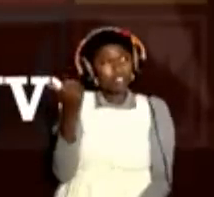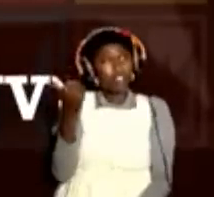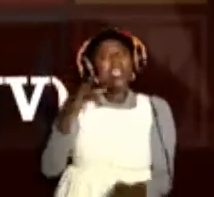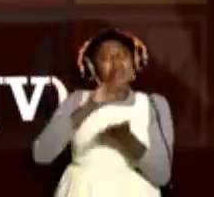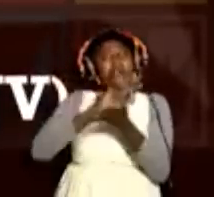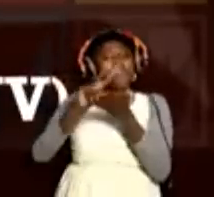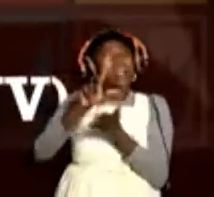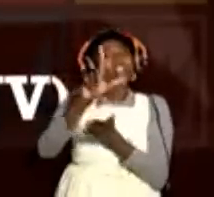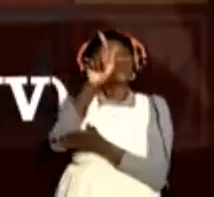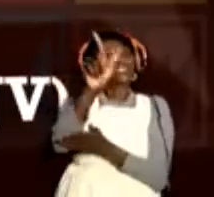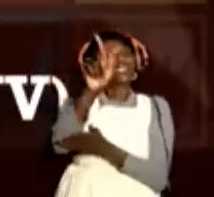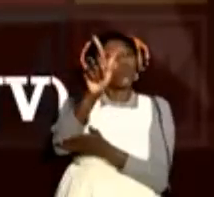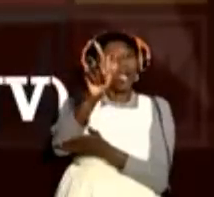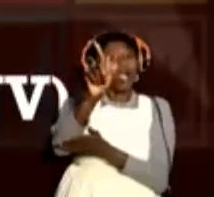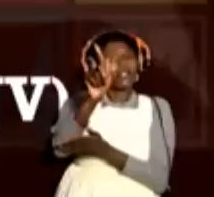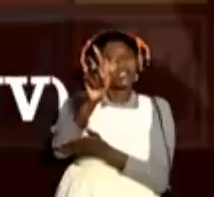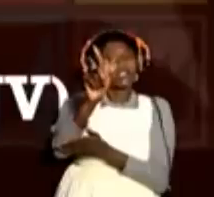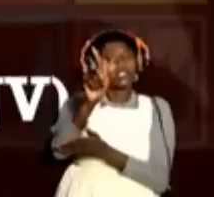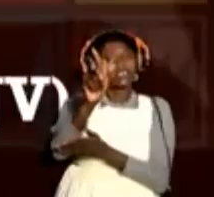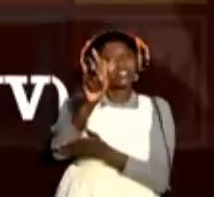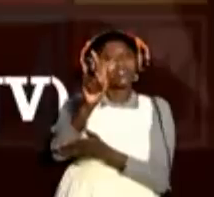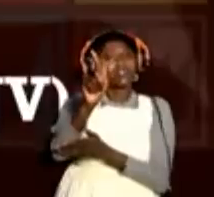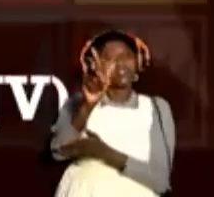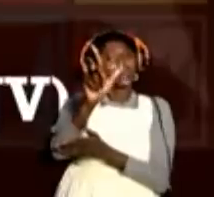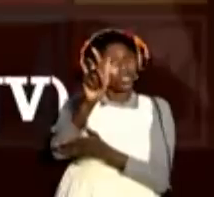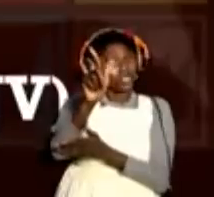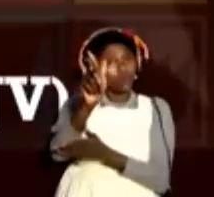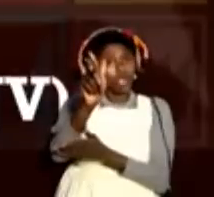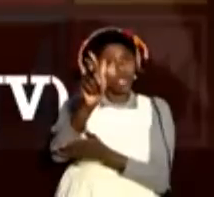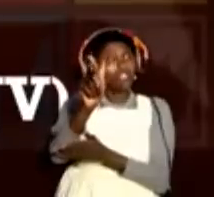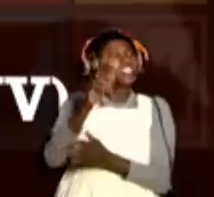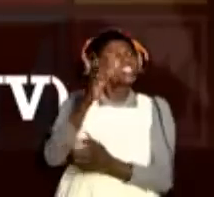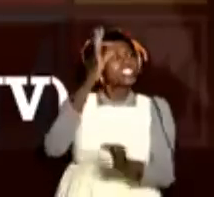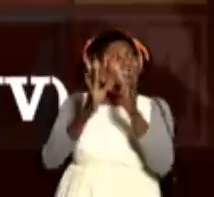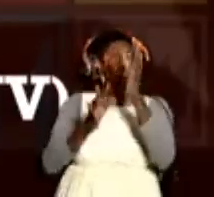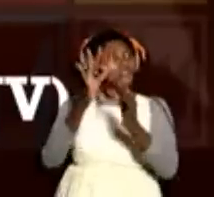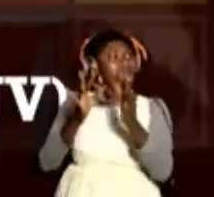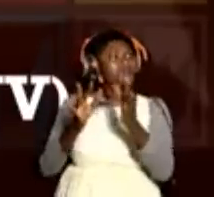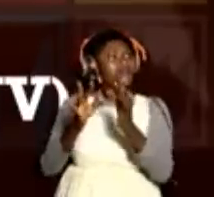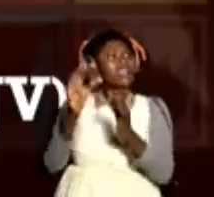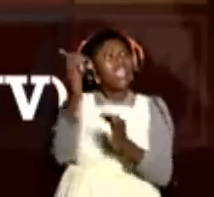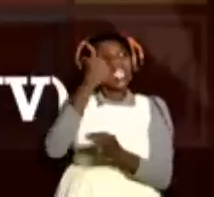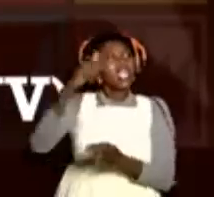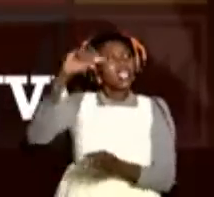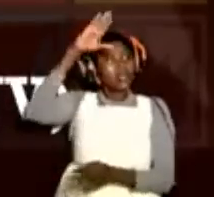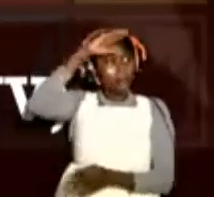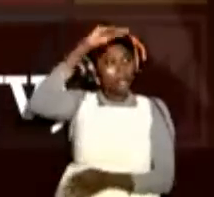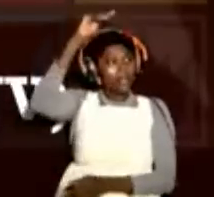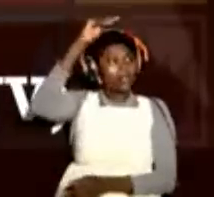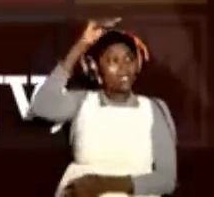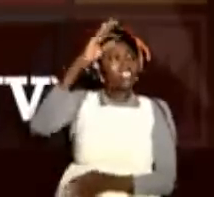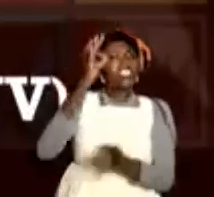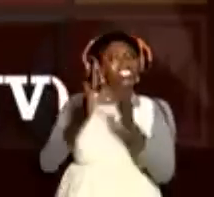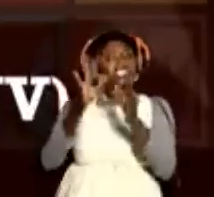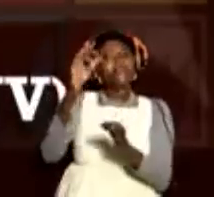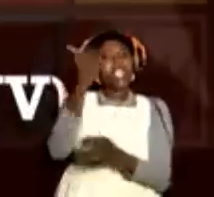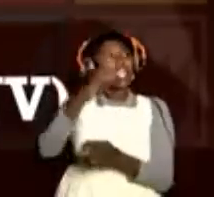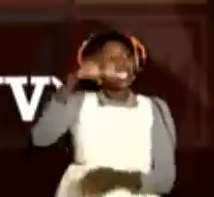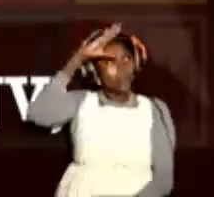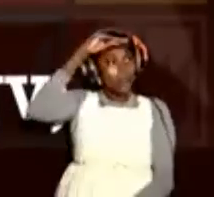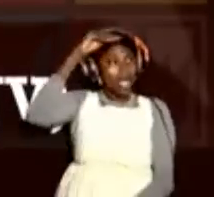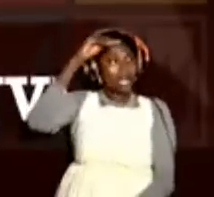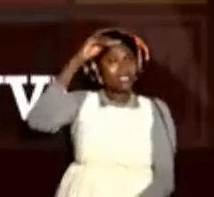because verse 21 from the Old King James said, if anyone, Abi? If any